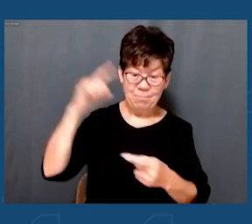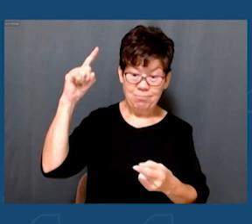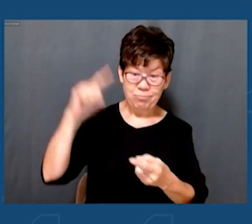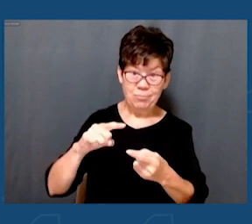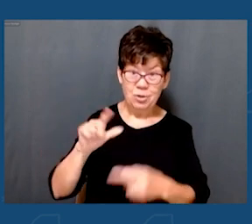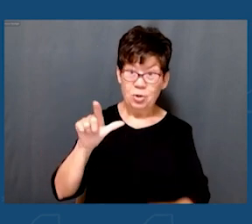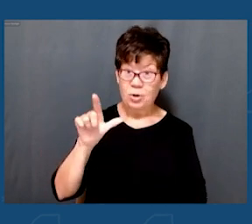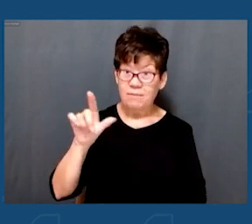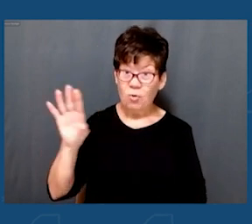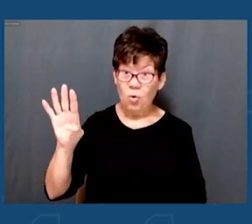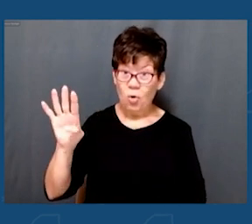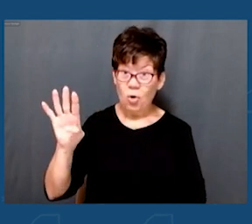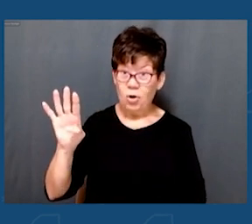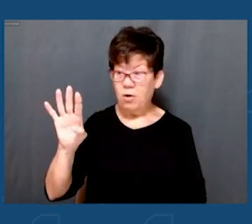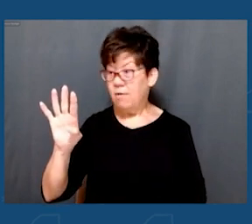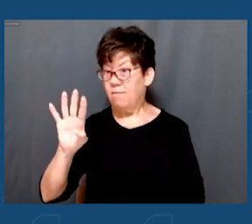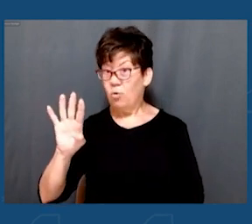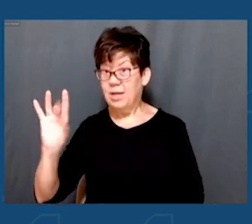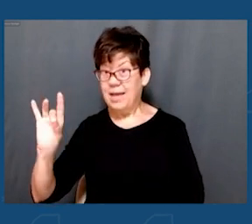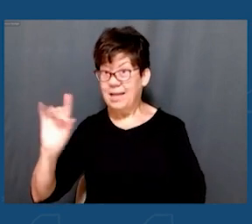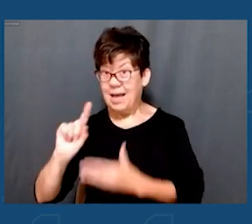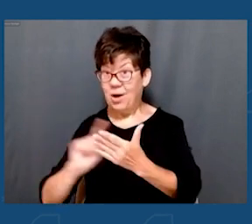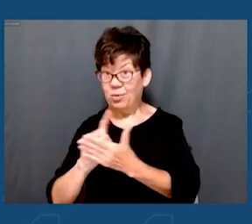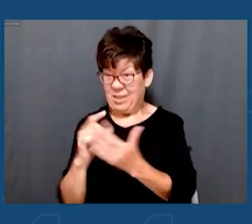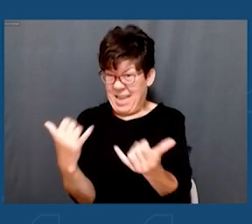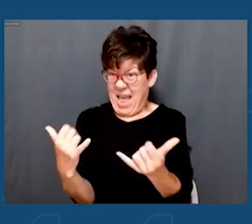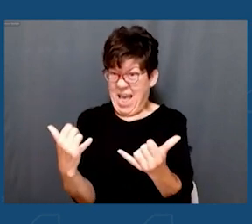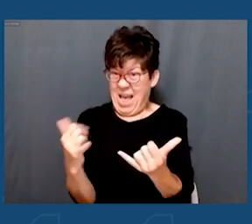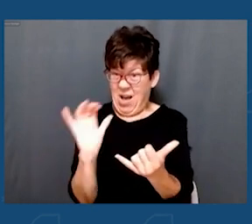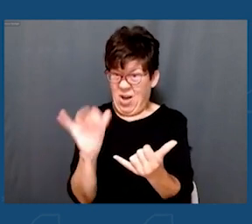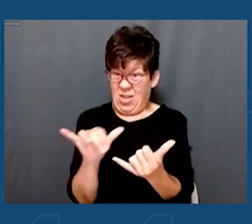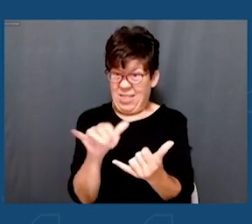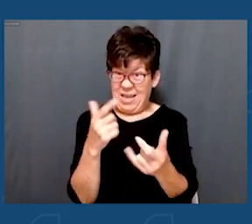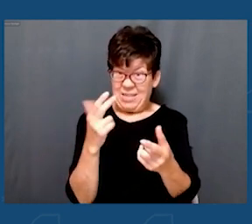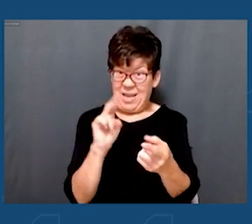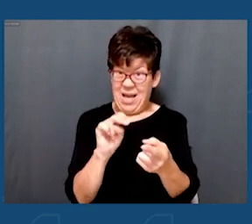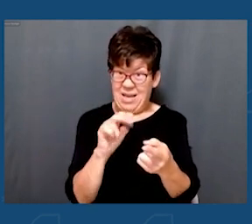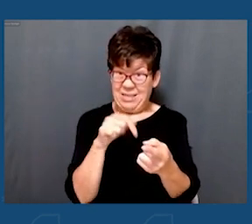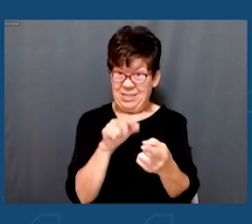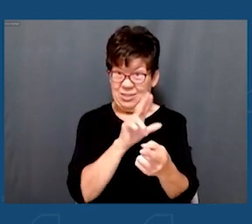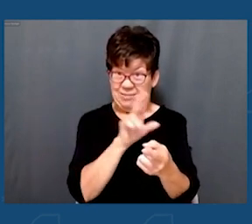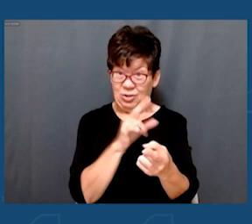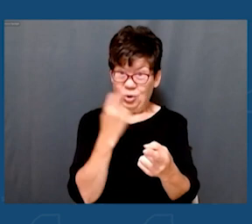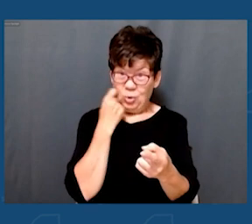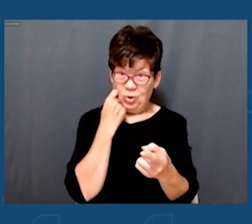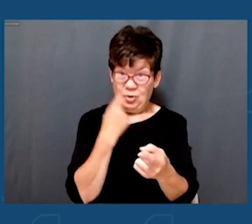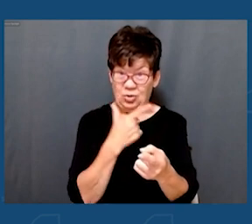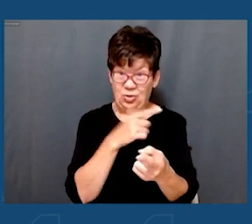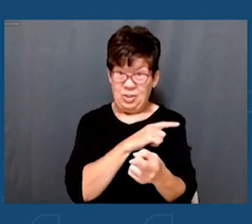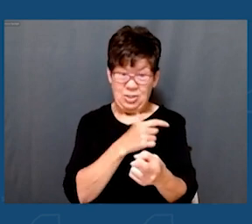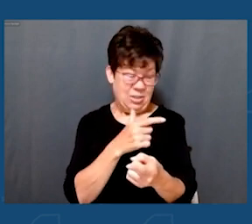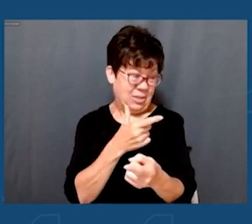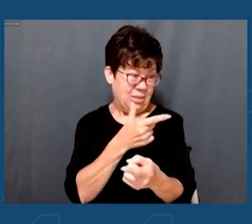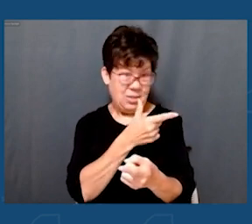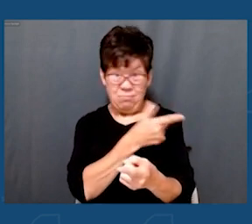what's going on with that gun as we speak. We know that this gun was purchased legally in Pennsylvania